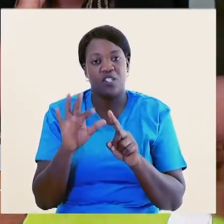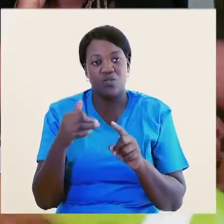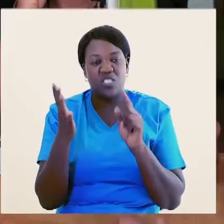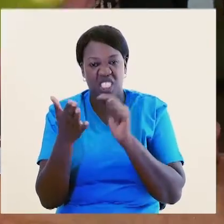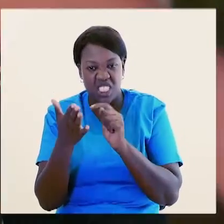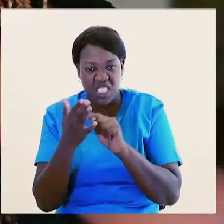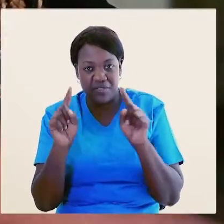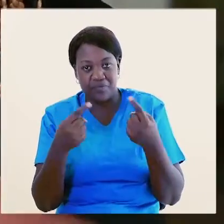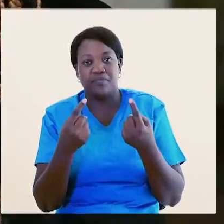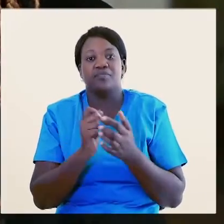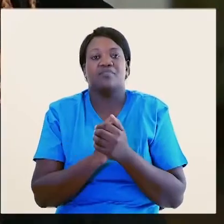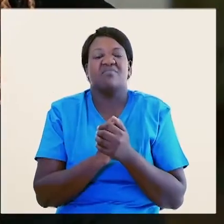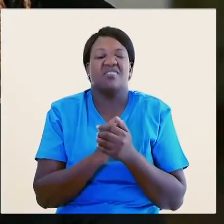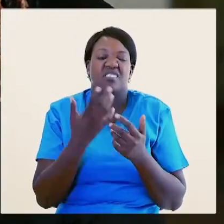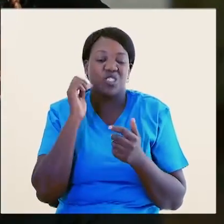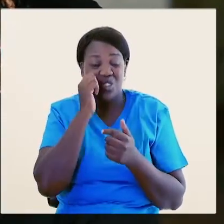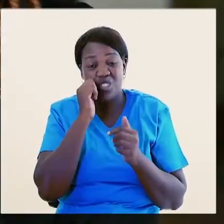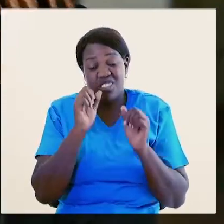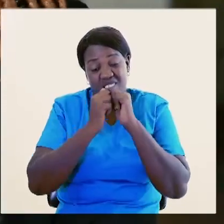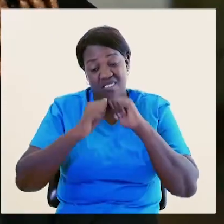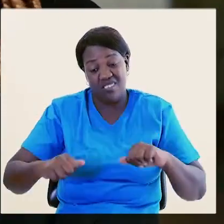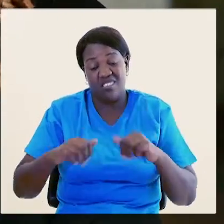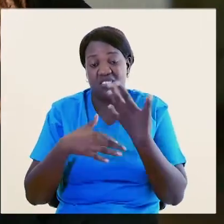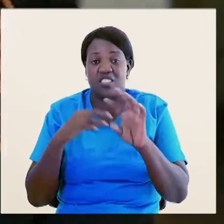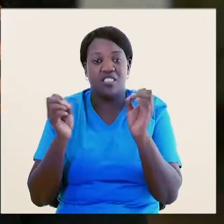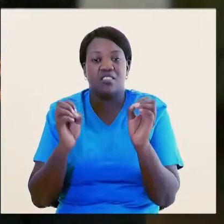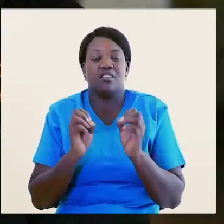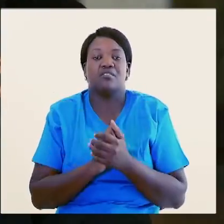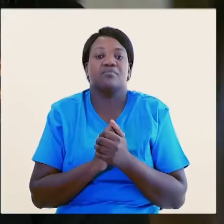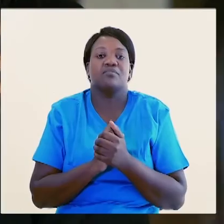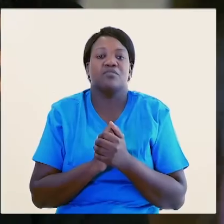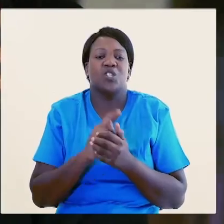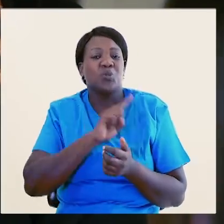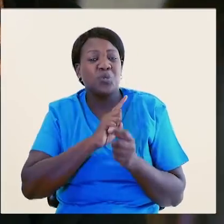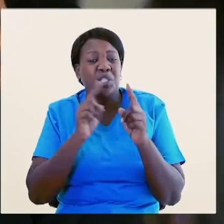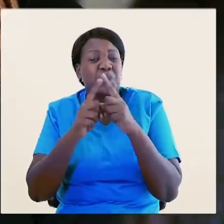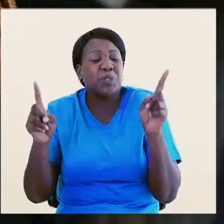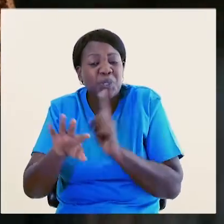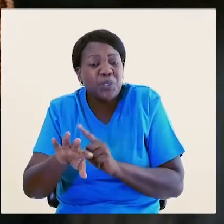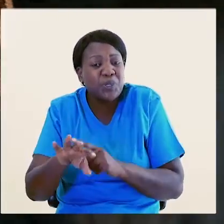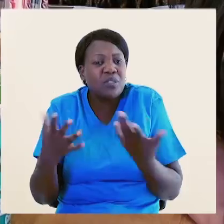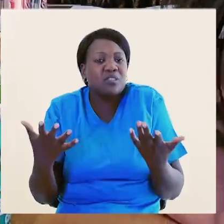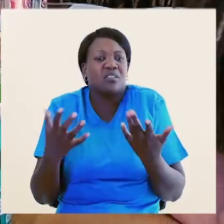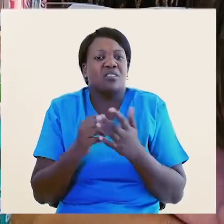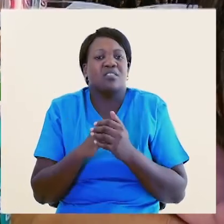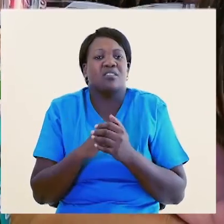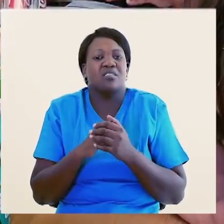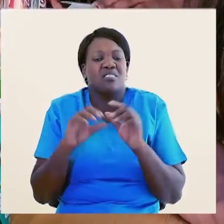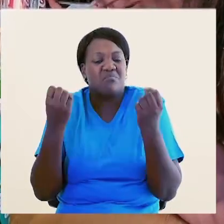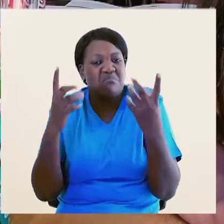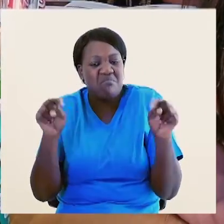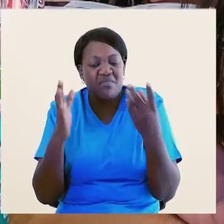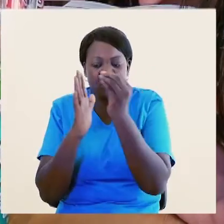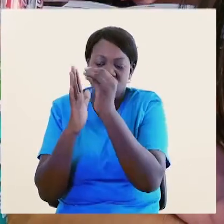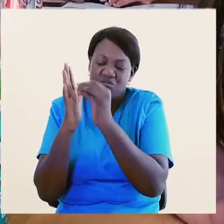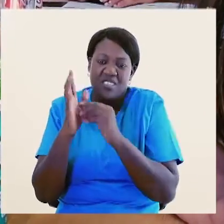please. I'm still deciding, thank you. Okay, take it. Thanks. Why do you have to take so long? Like, I know there are a lot of options. Well, because, you know,